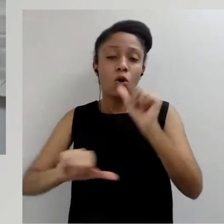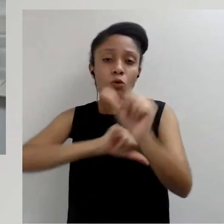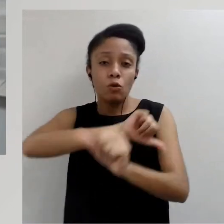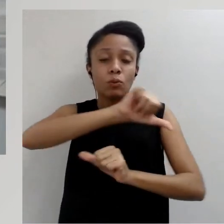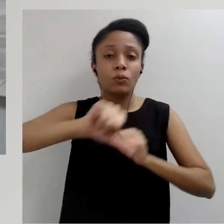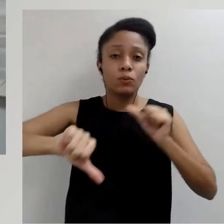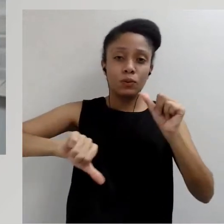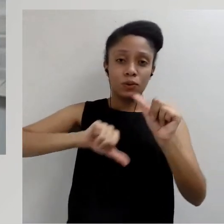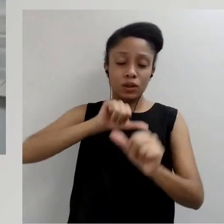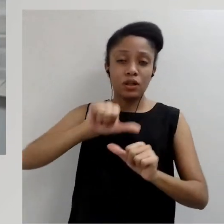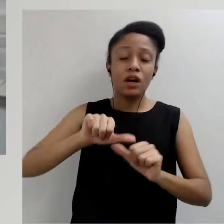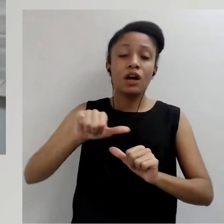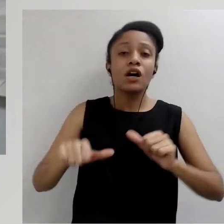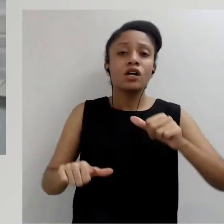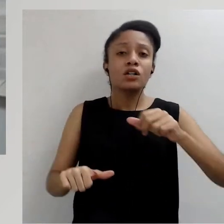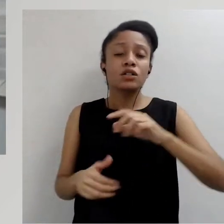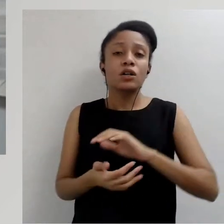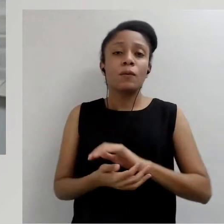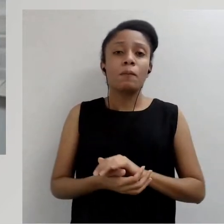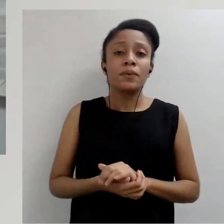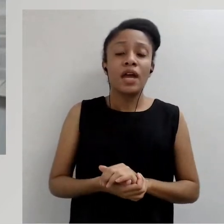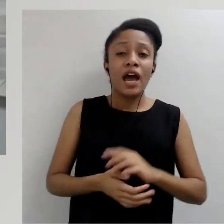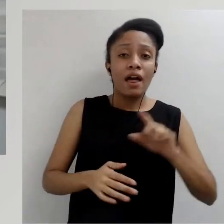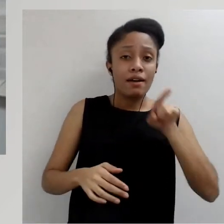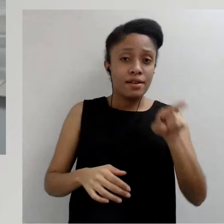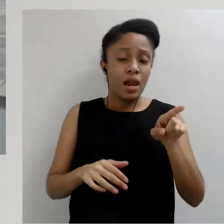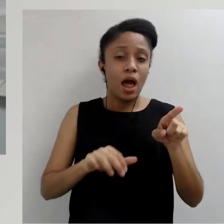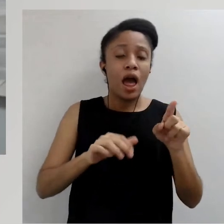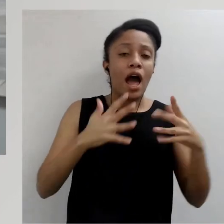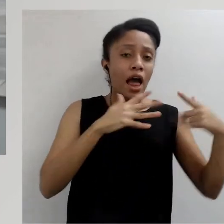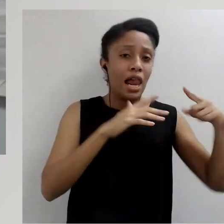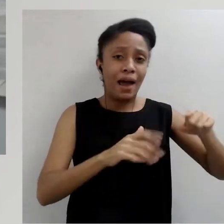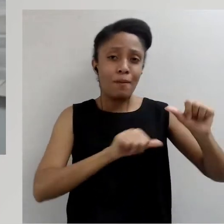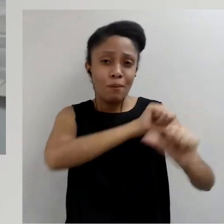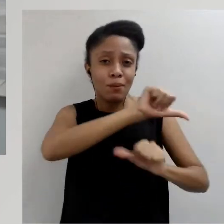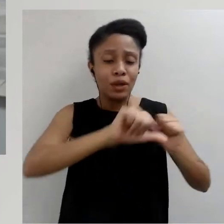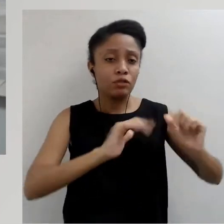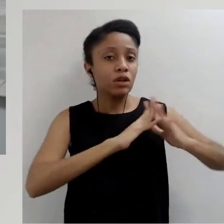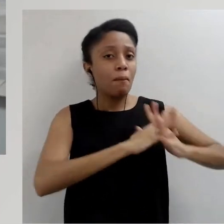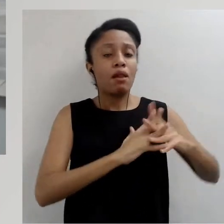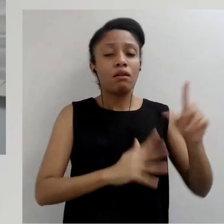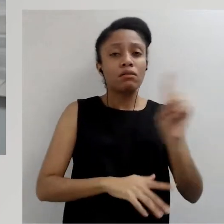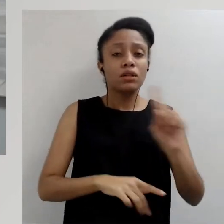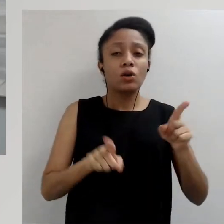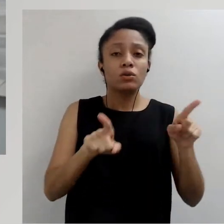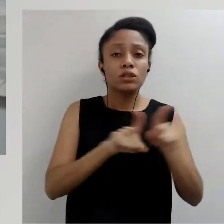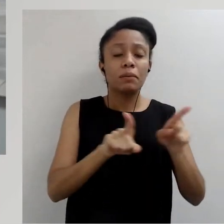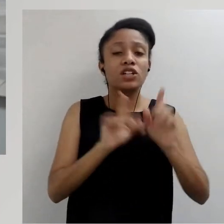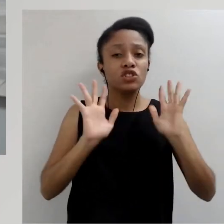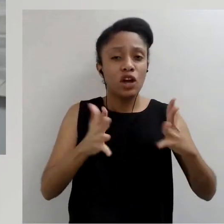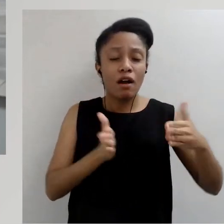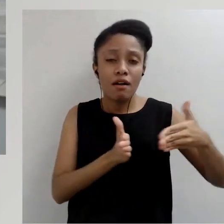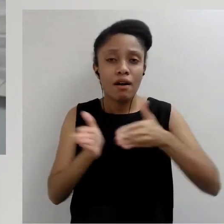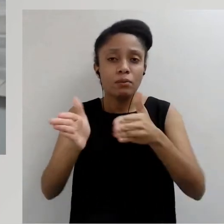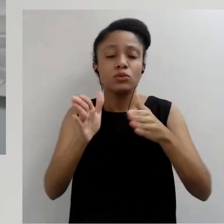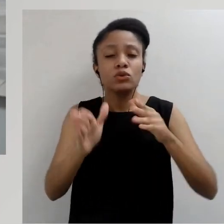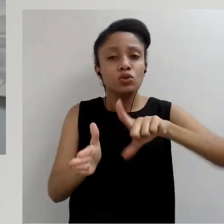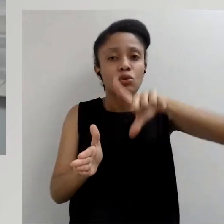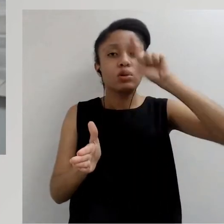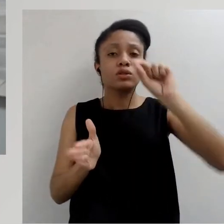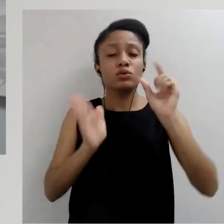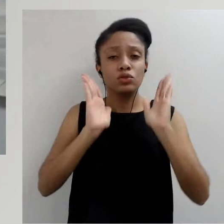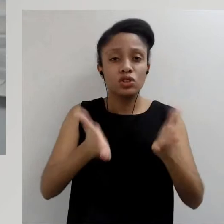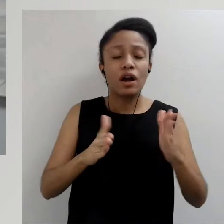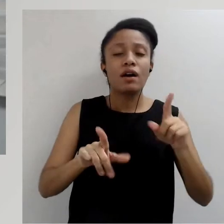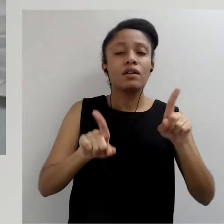not leaving behind what we already been working with, and searching for this new path that was chosen in a